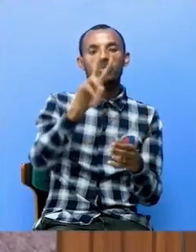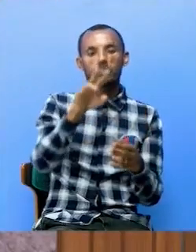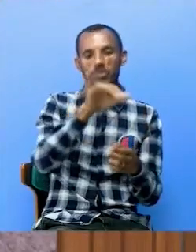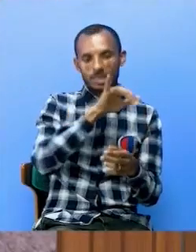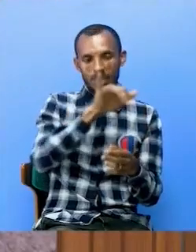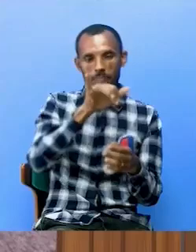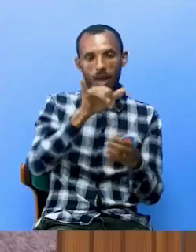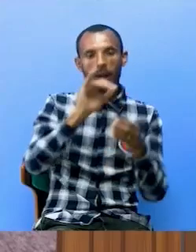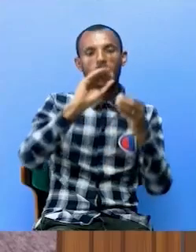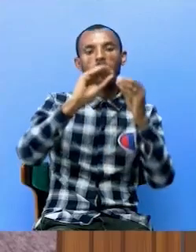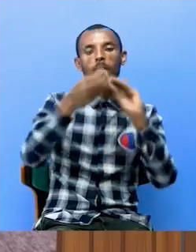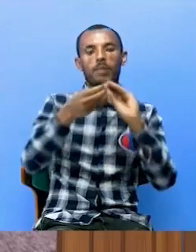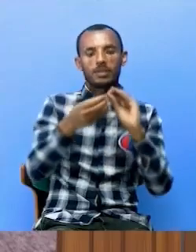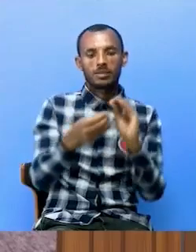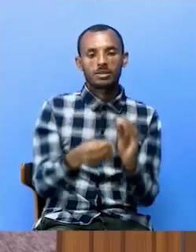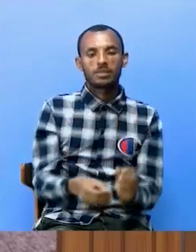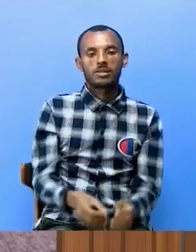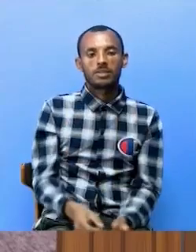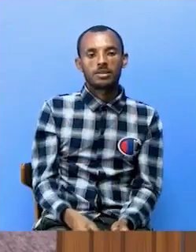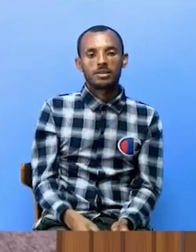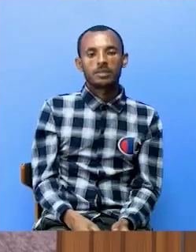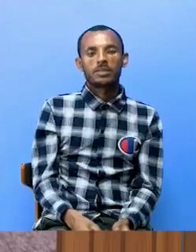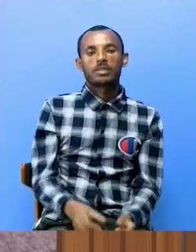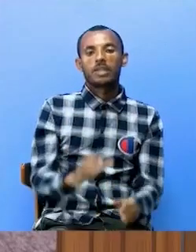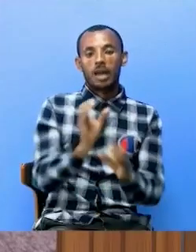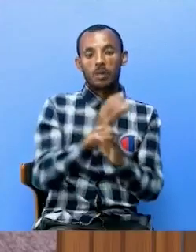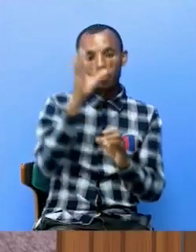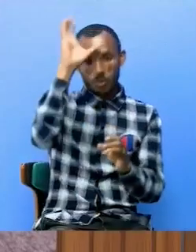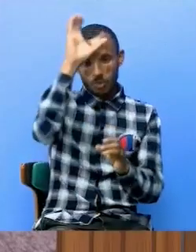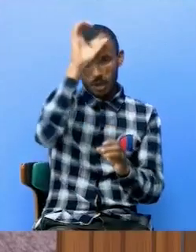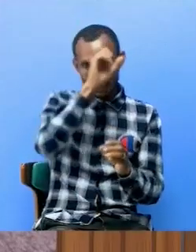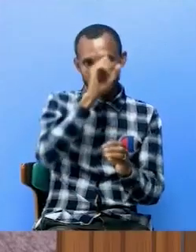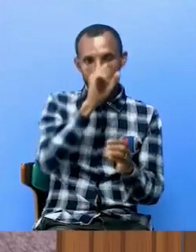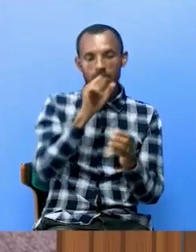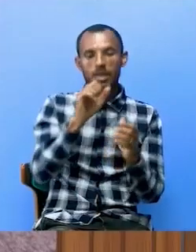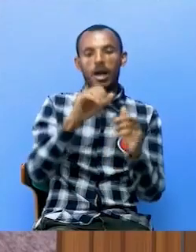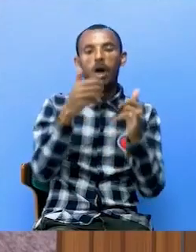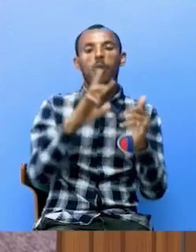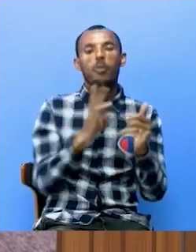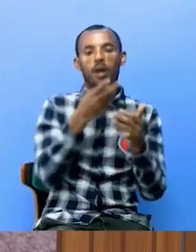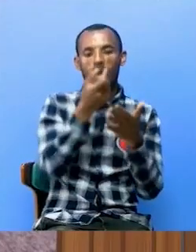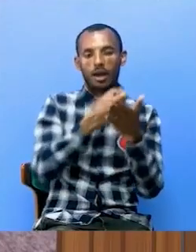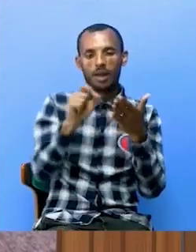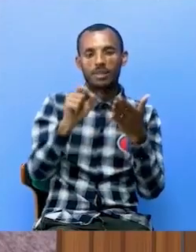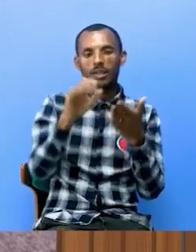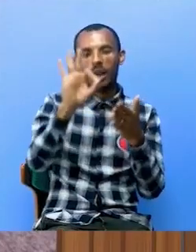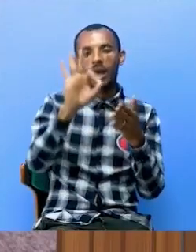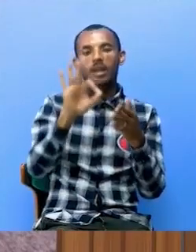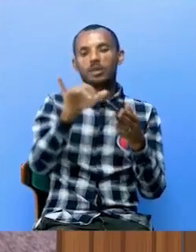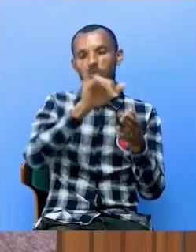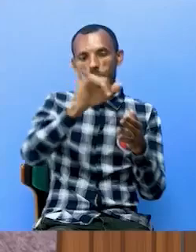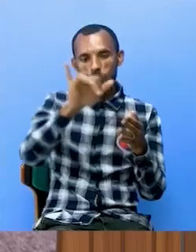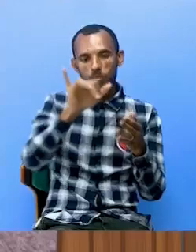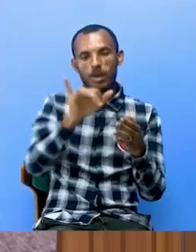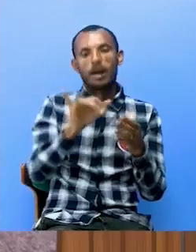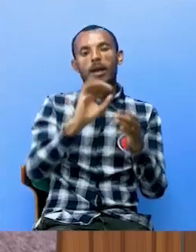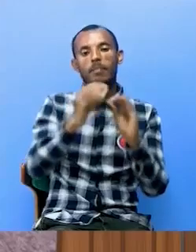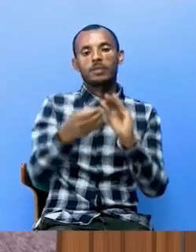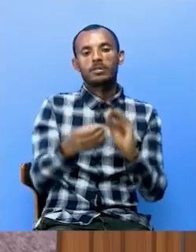identical numbers. So can you guess how we can write 9 as a product of two identical factors?